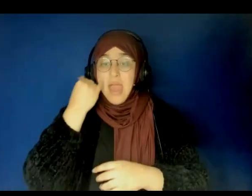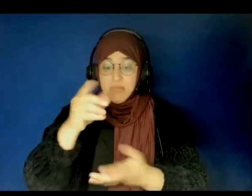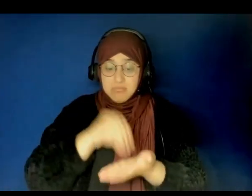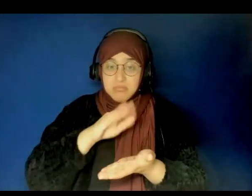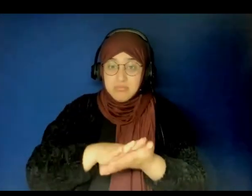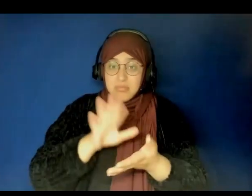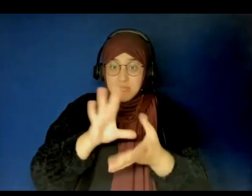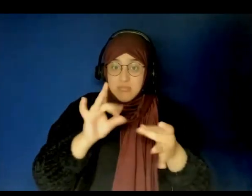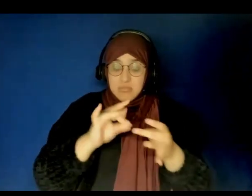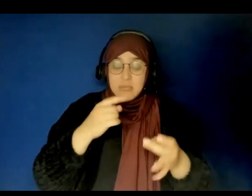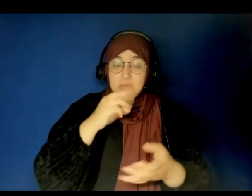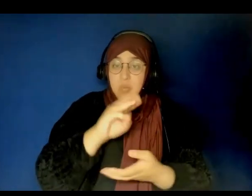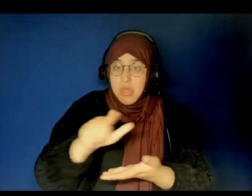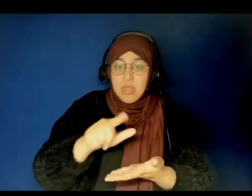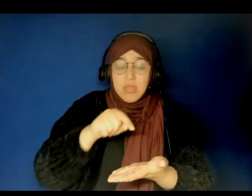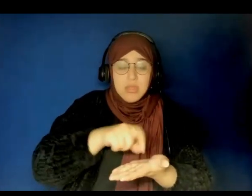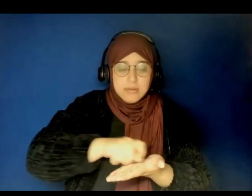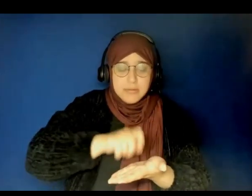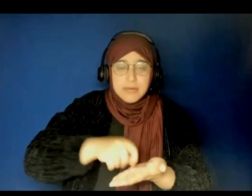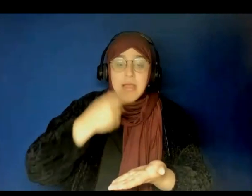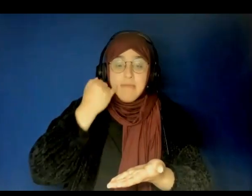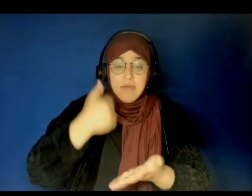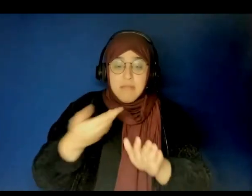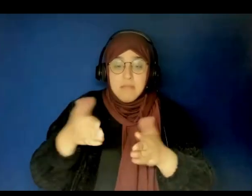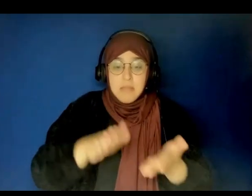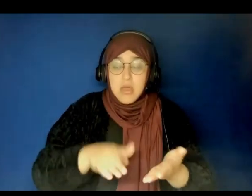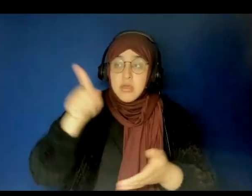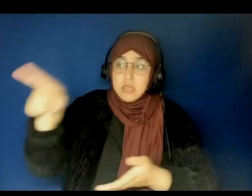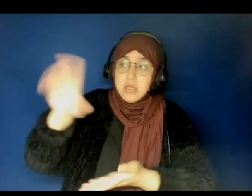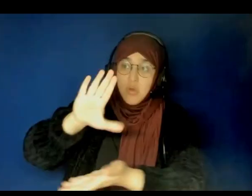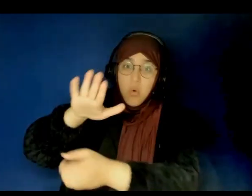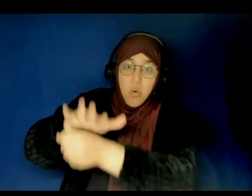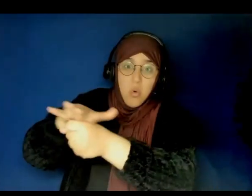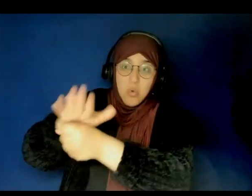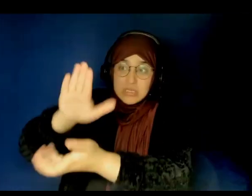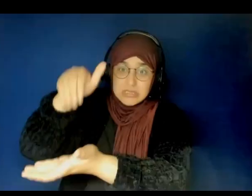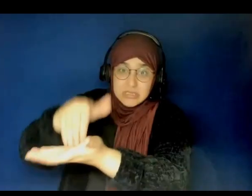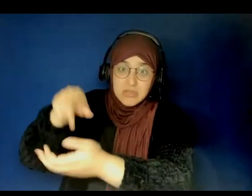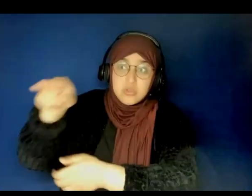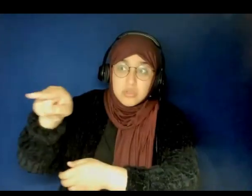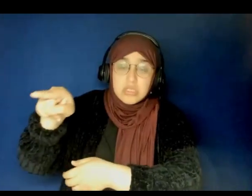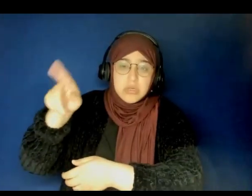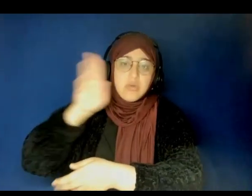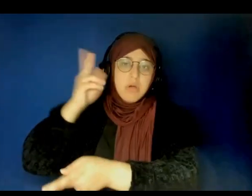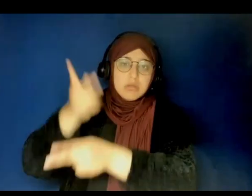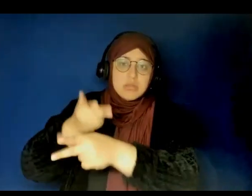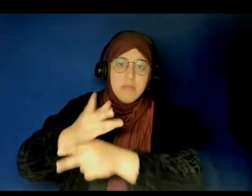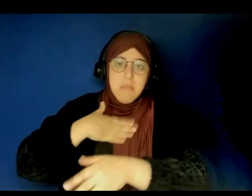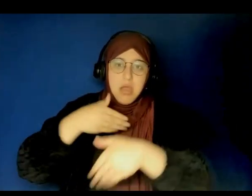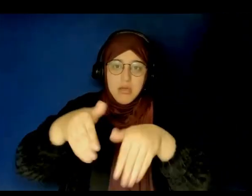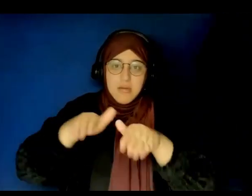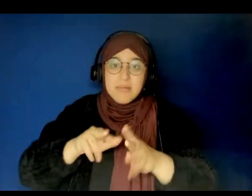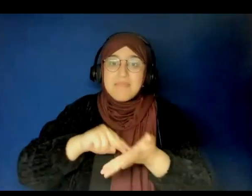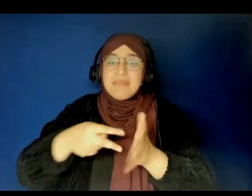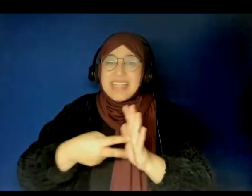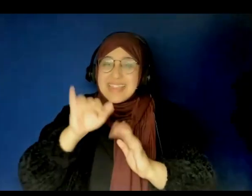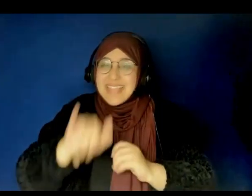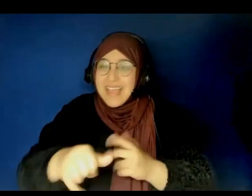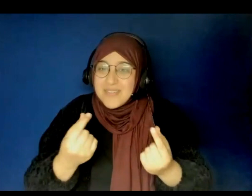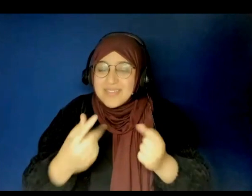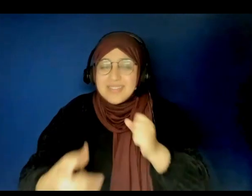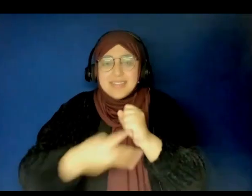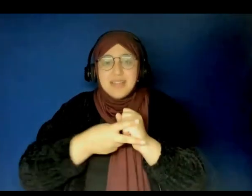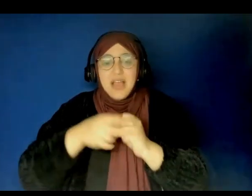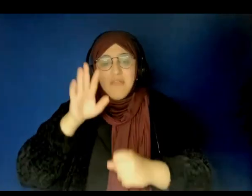Islamic center should be contacted and they will be entrusted with my burial, then that saves you the difficulty of